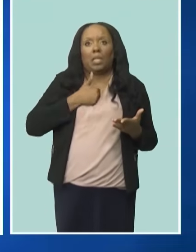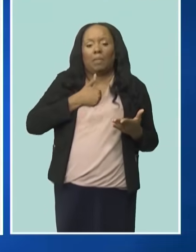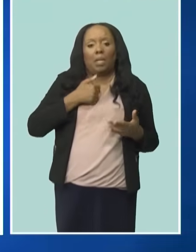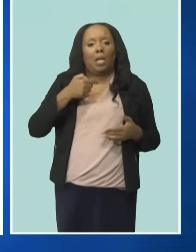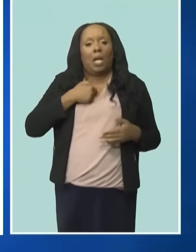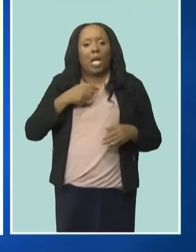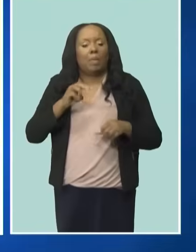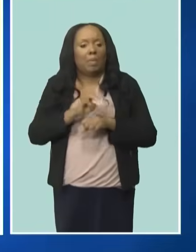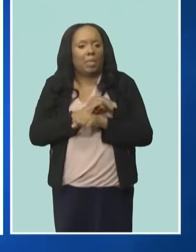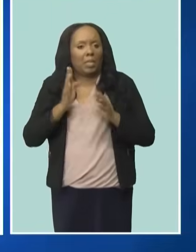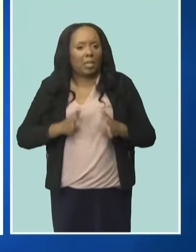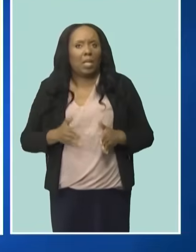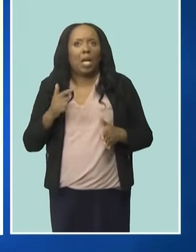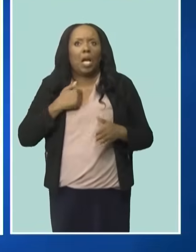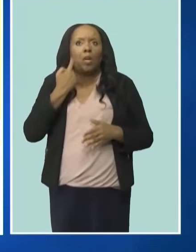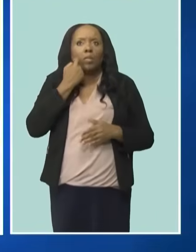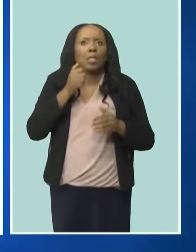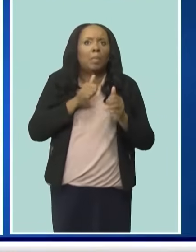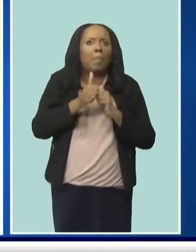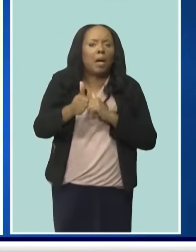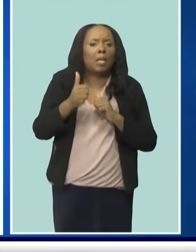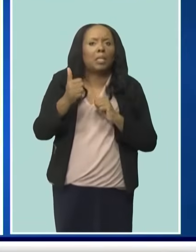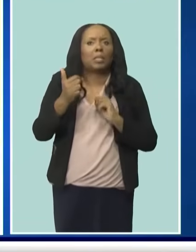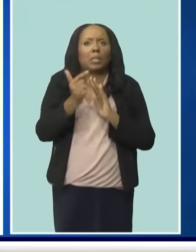minister passing legislation, we just passed